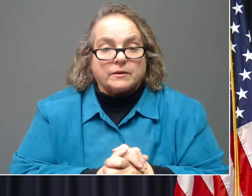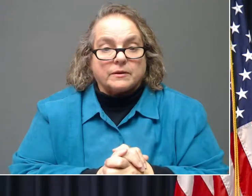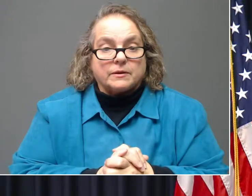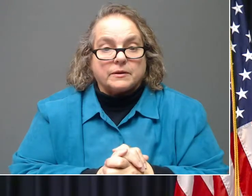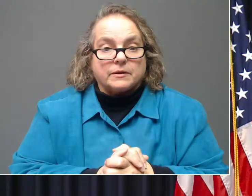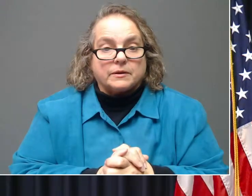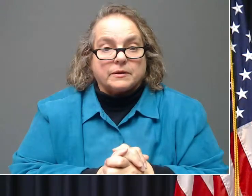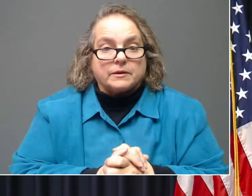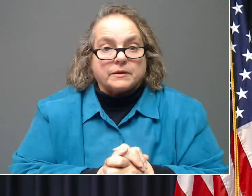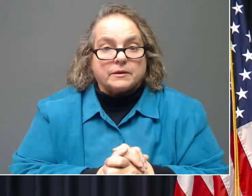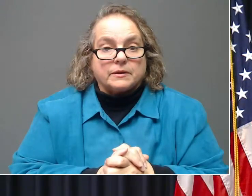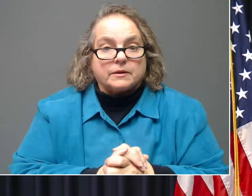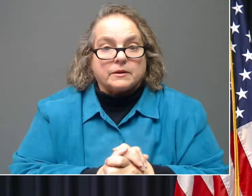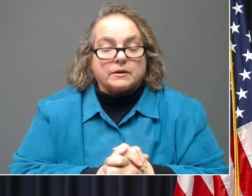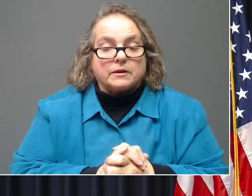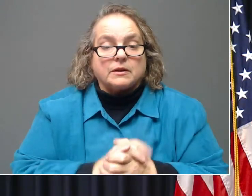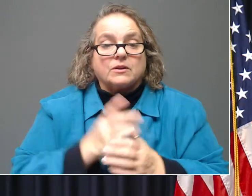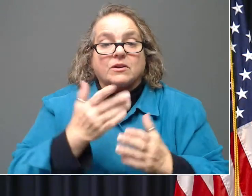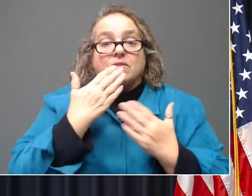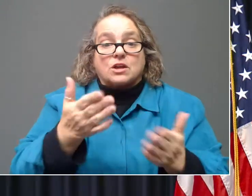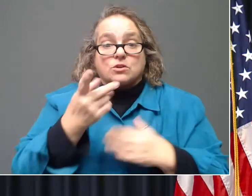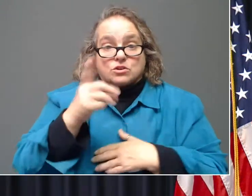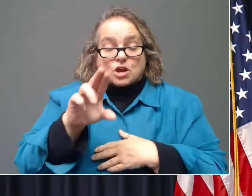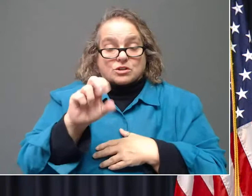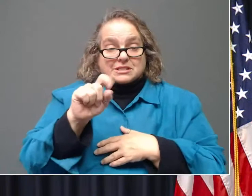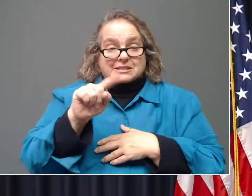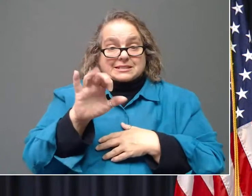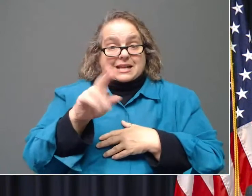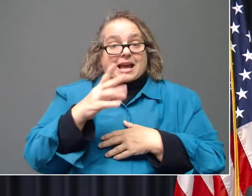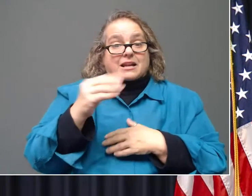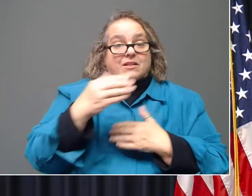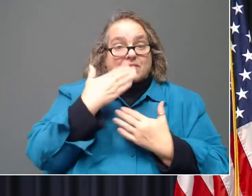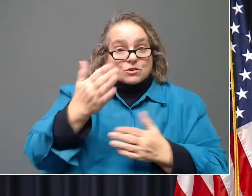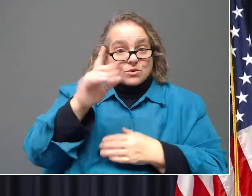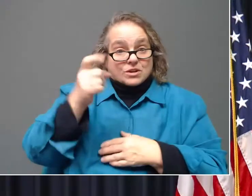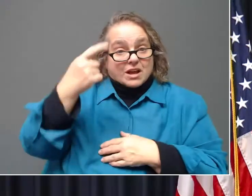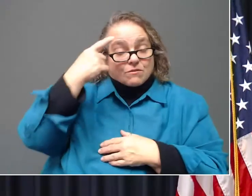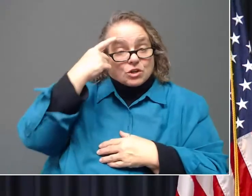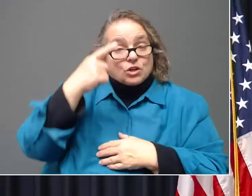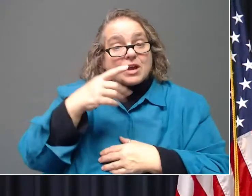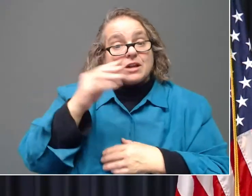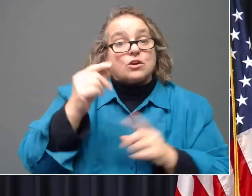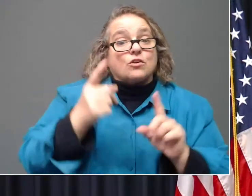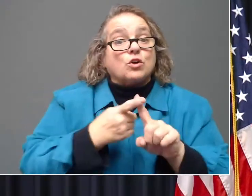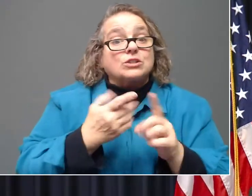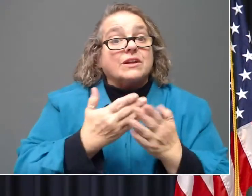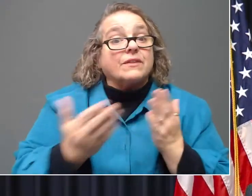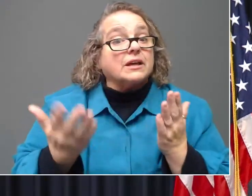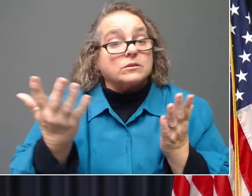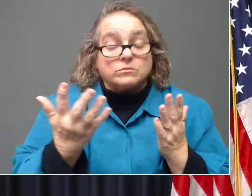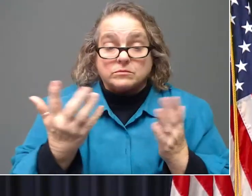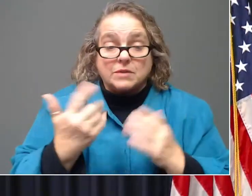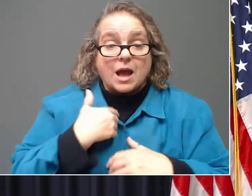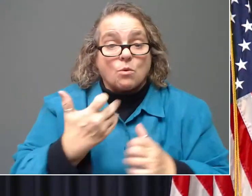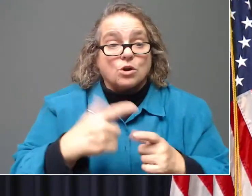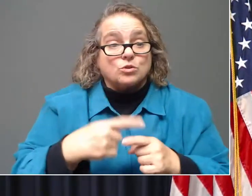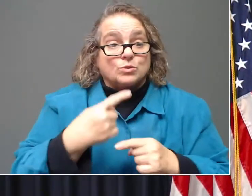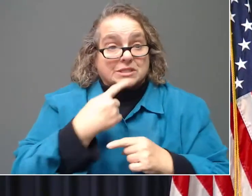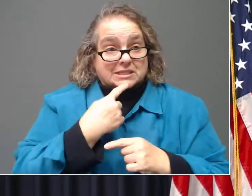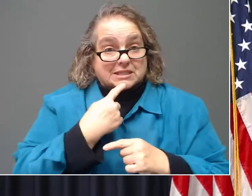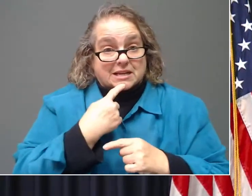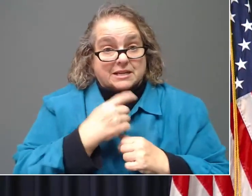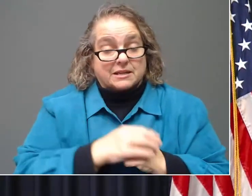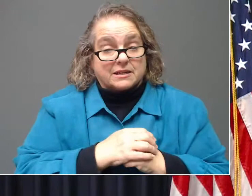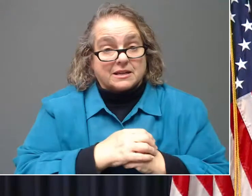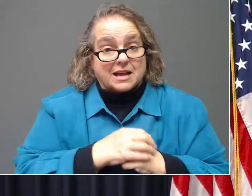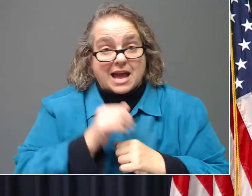Well, thanks, Dr. Stack, and thanks, Governor. And first things first, I want to say that I don't know if the